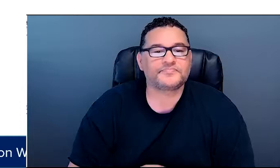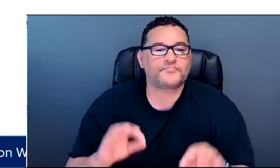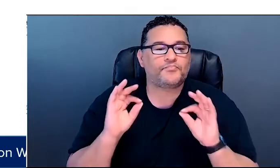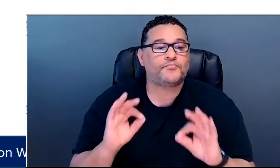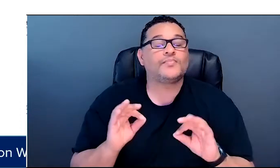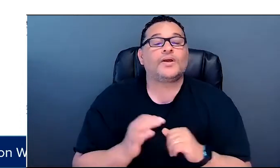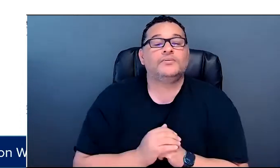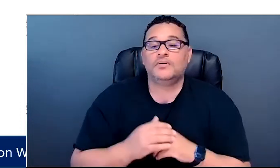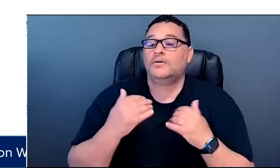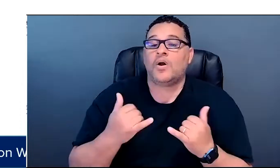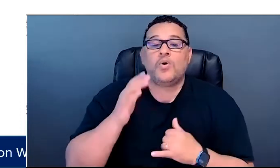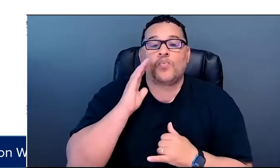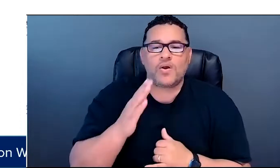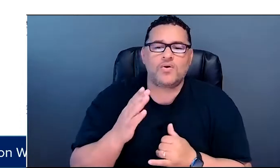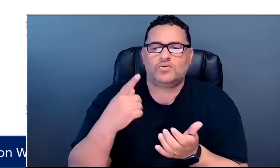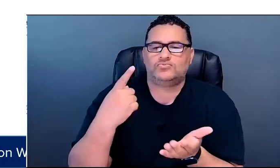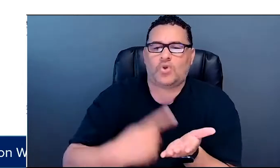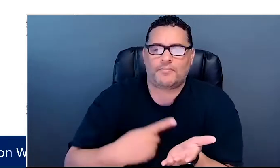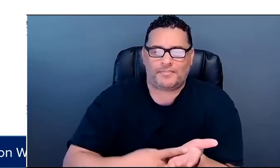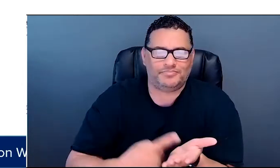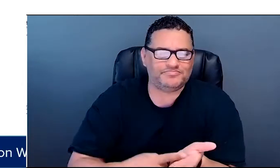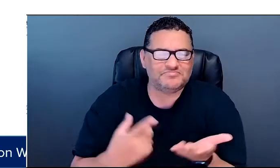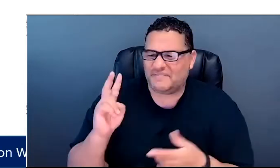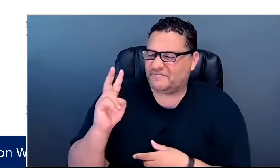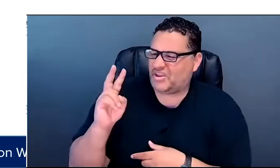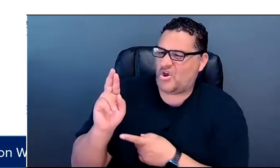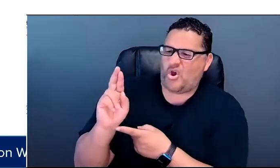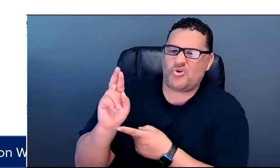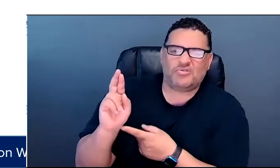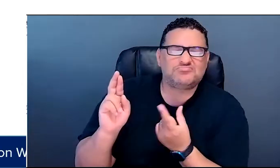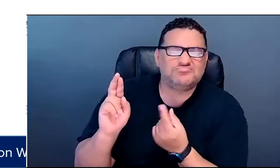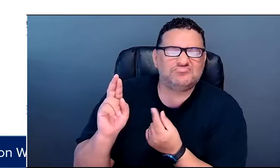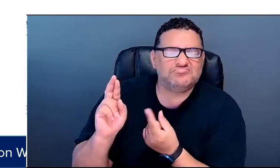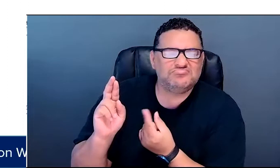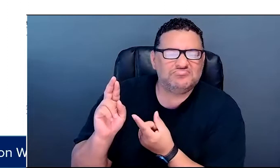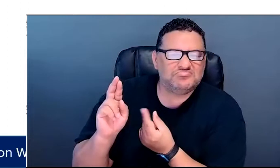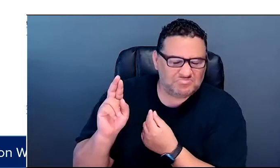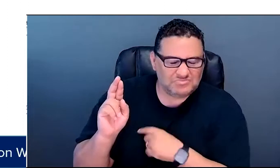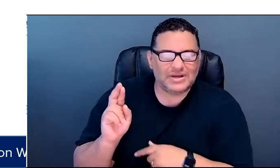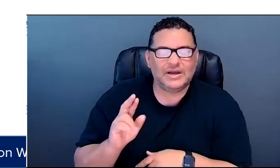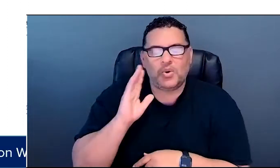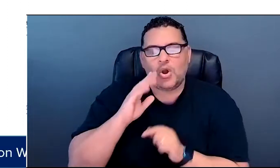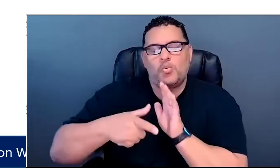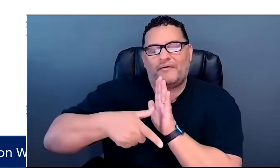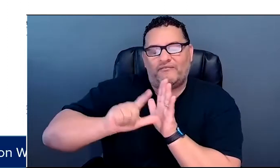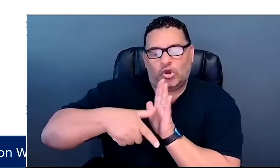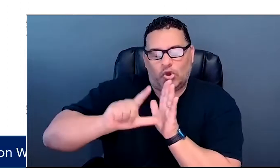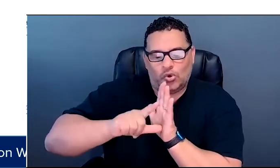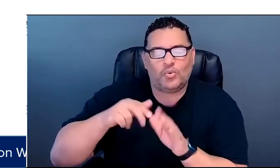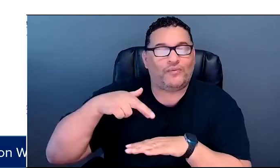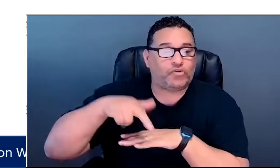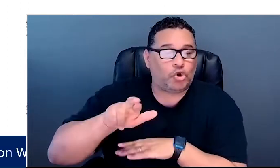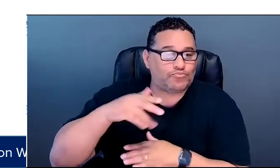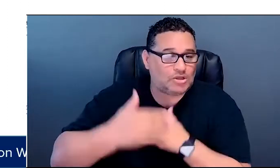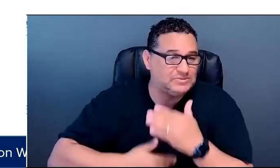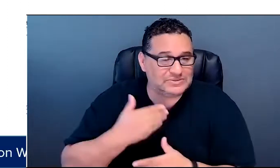So we'll talk about what VR is. We'll review the referral process, the